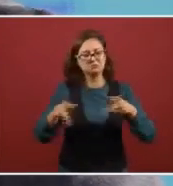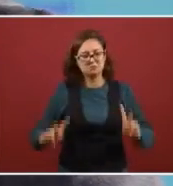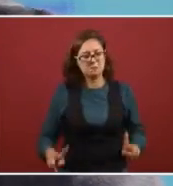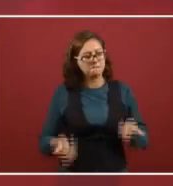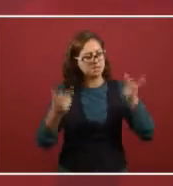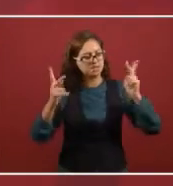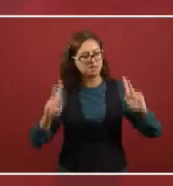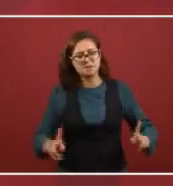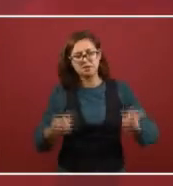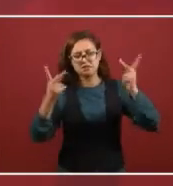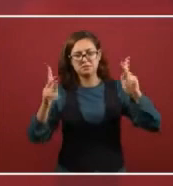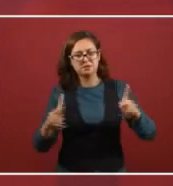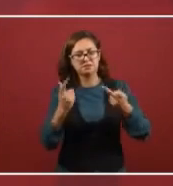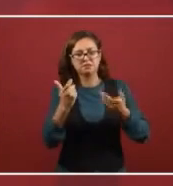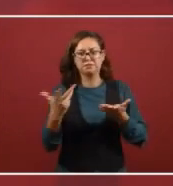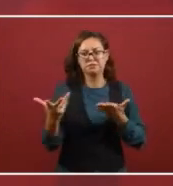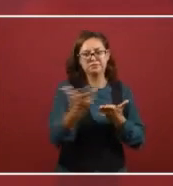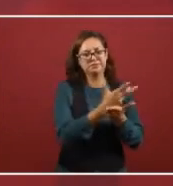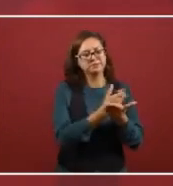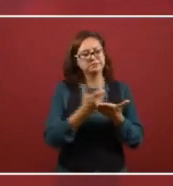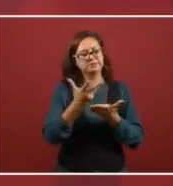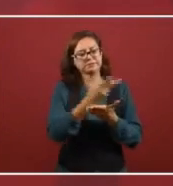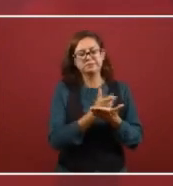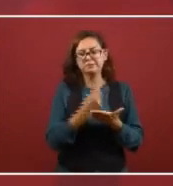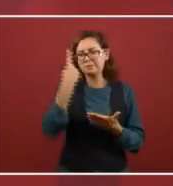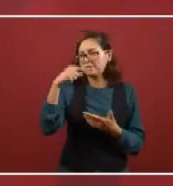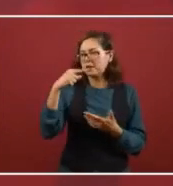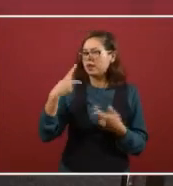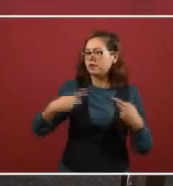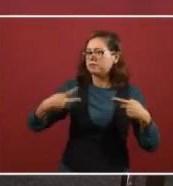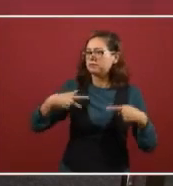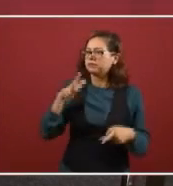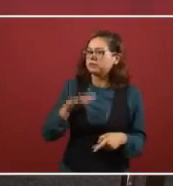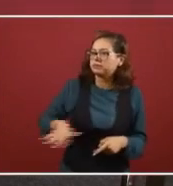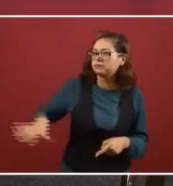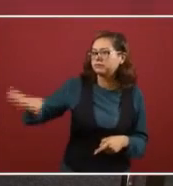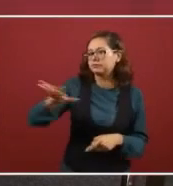And so they're going to have a new strategy to help